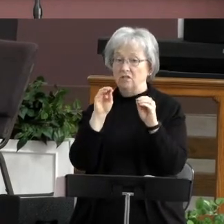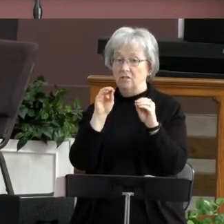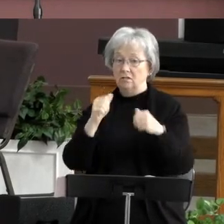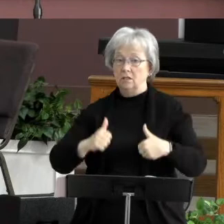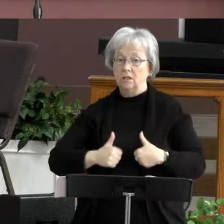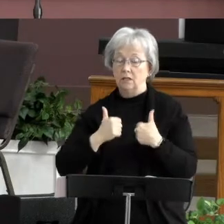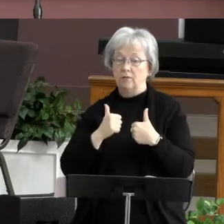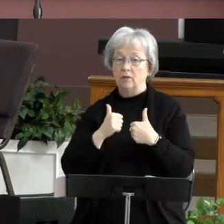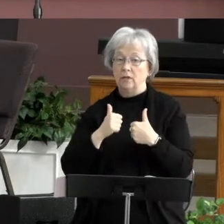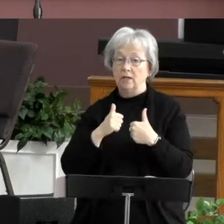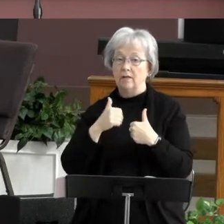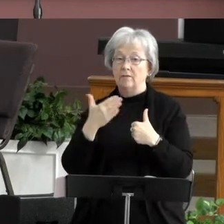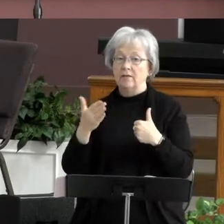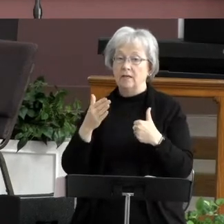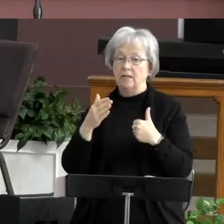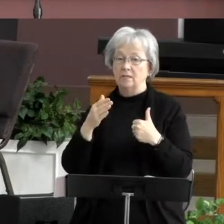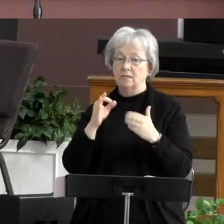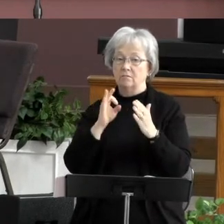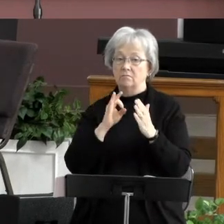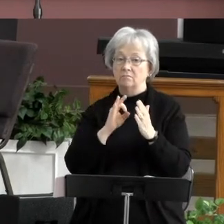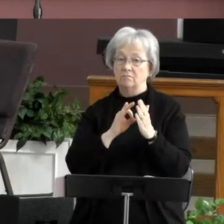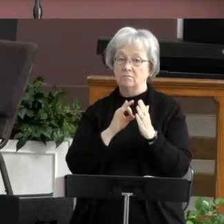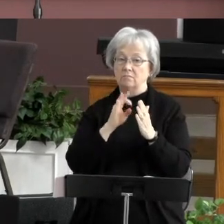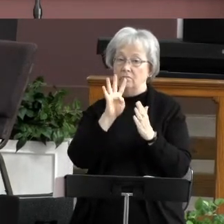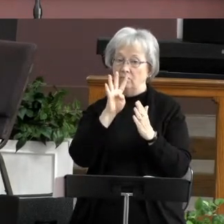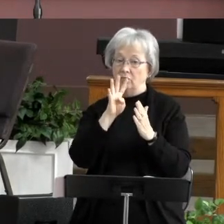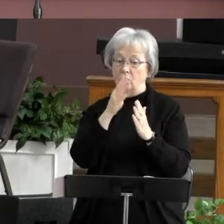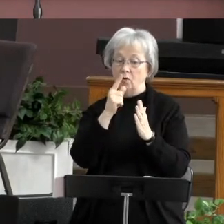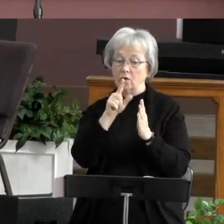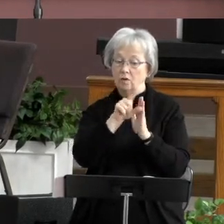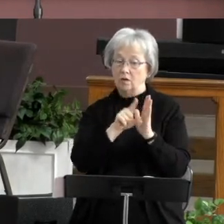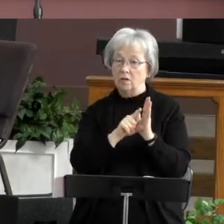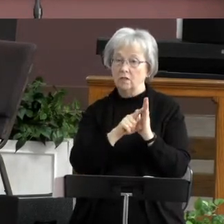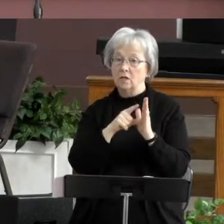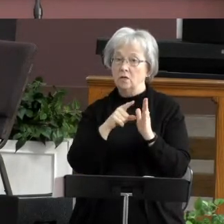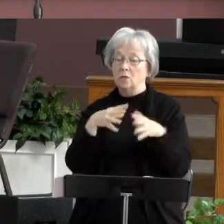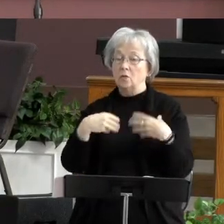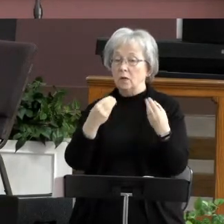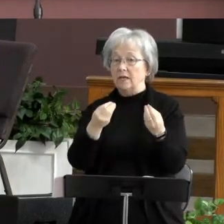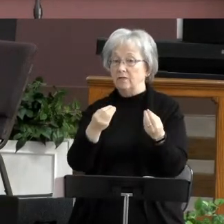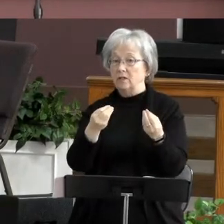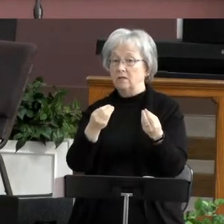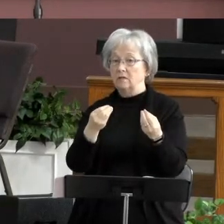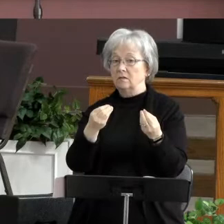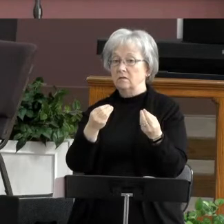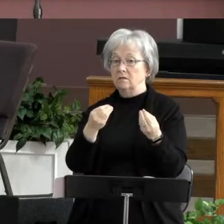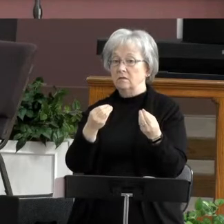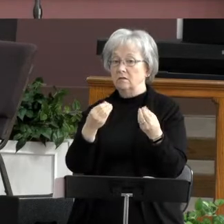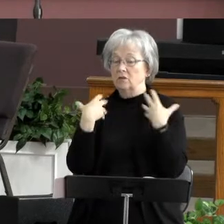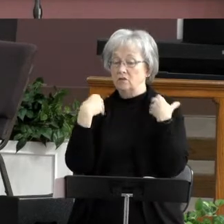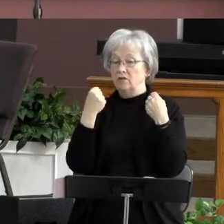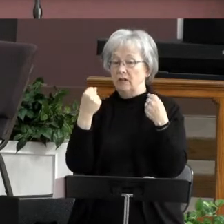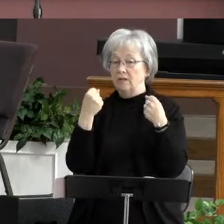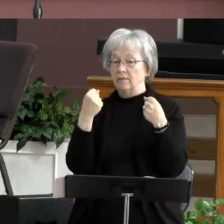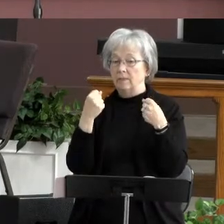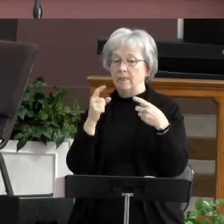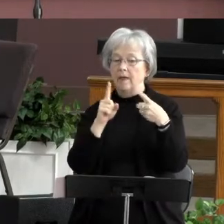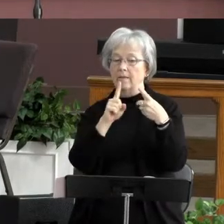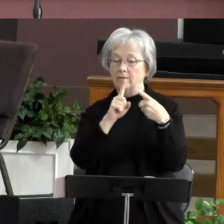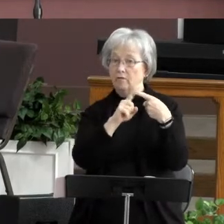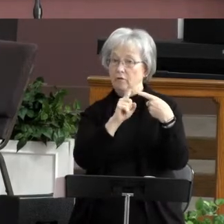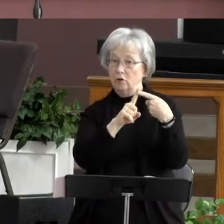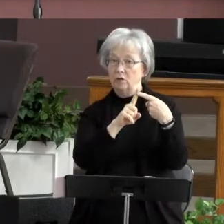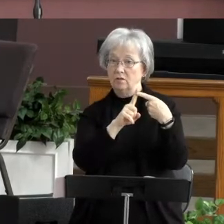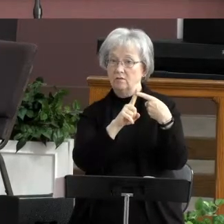will help us with our struggles that we're facing today, especially with anxiety. The first instruction he gives us is